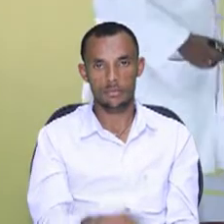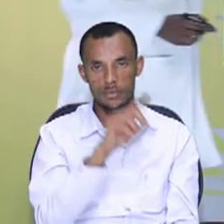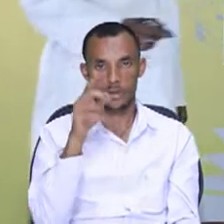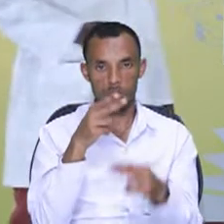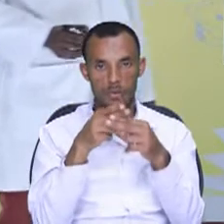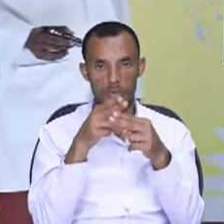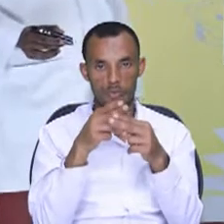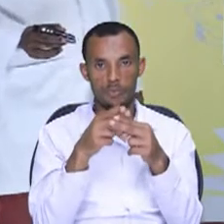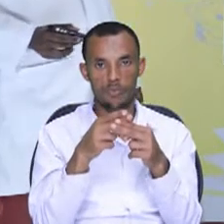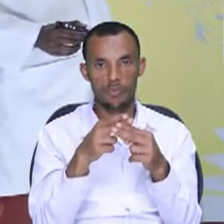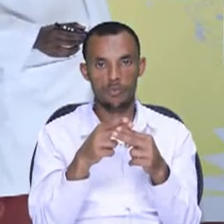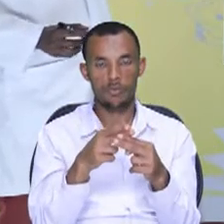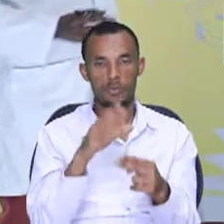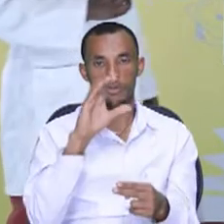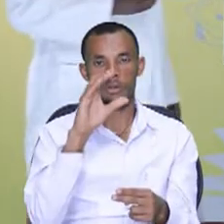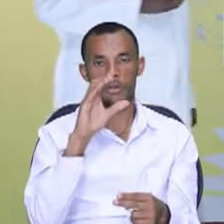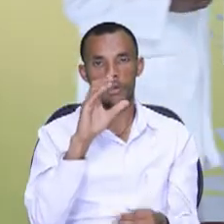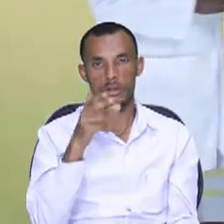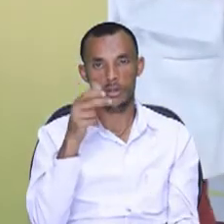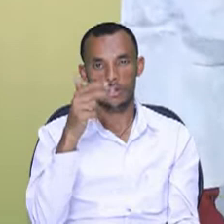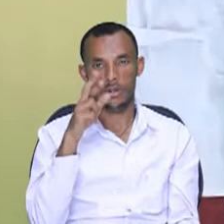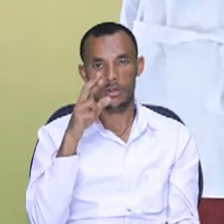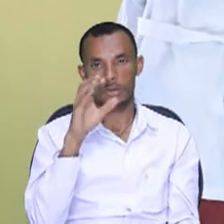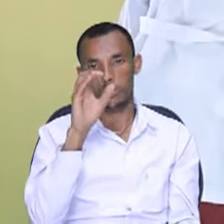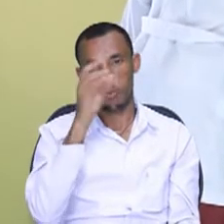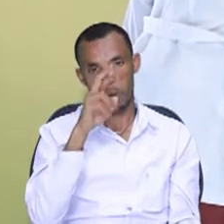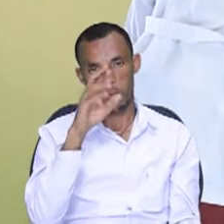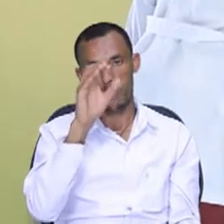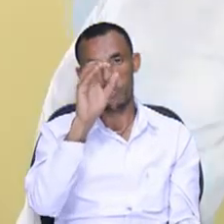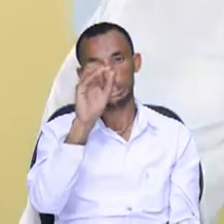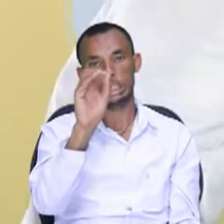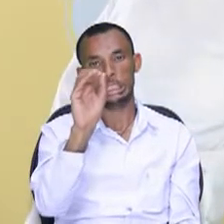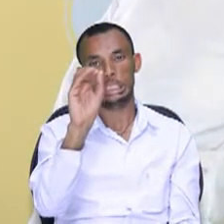they are called chalcogen or oxygen family.